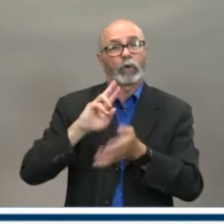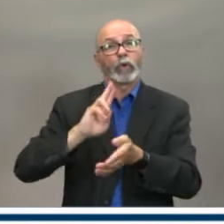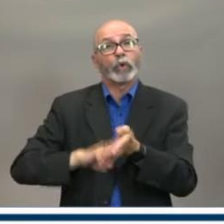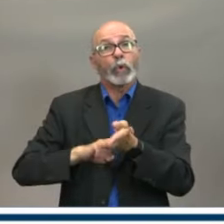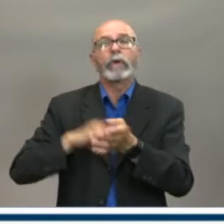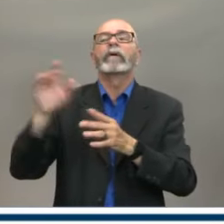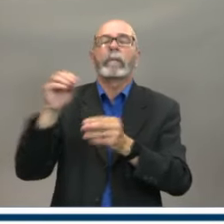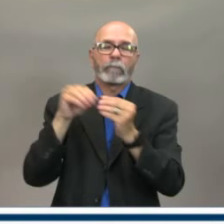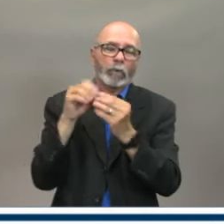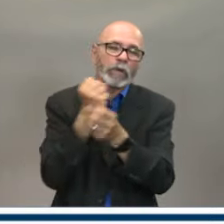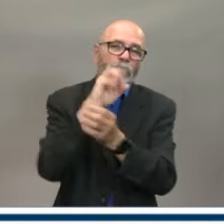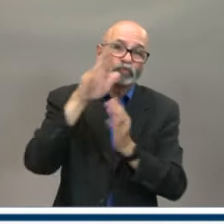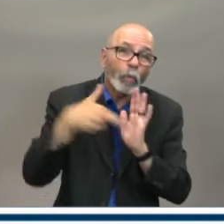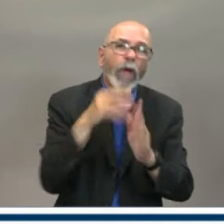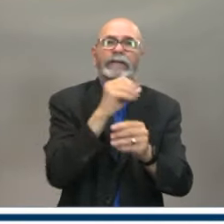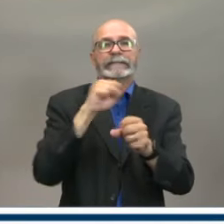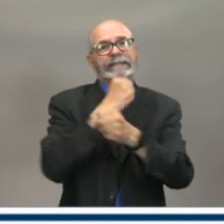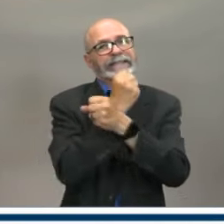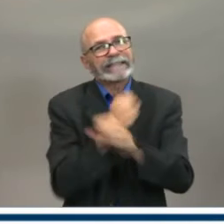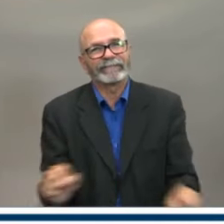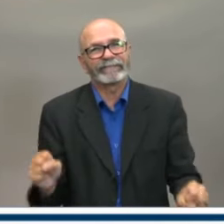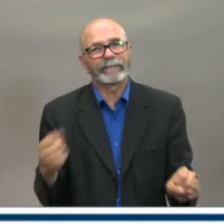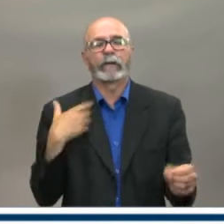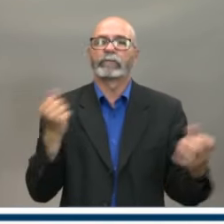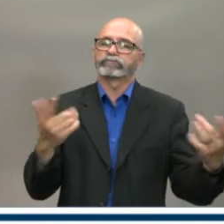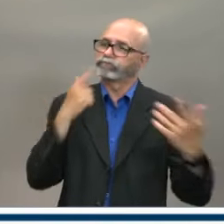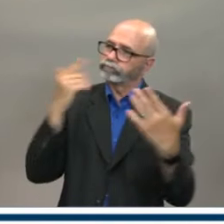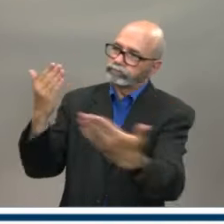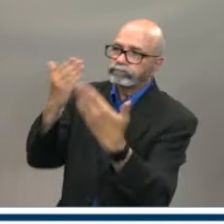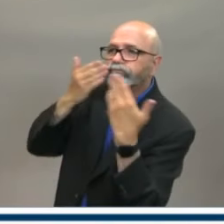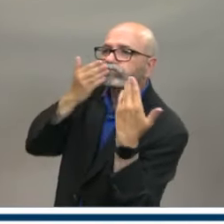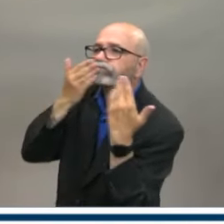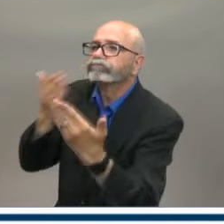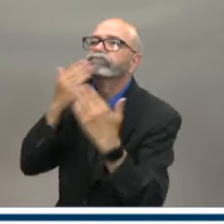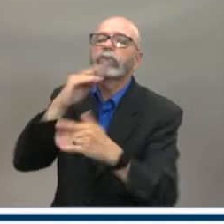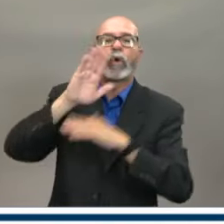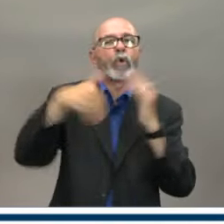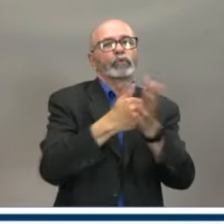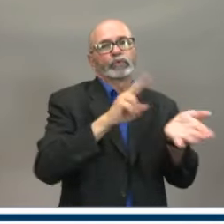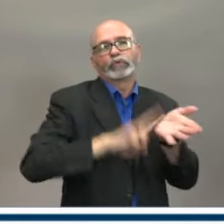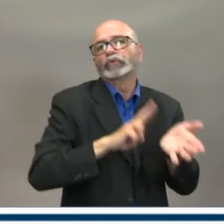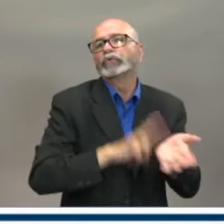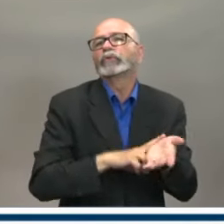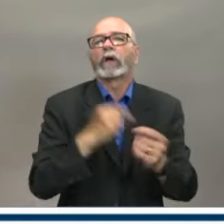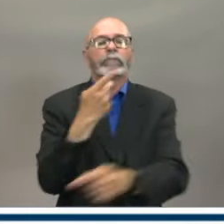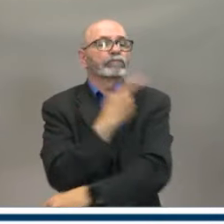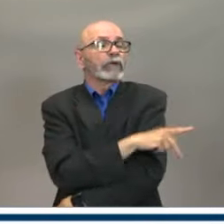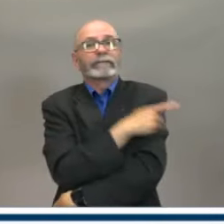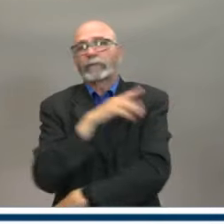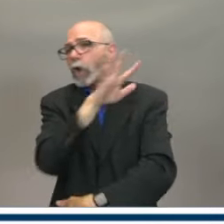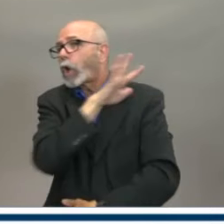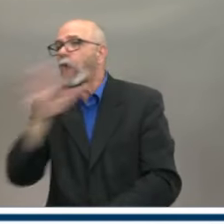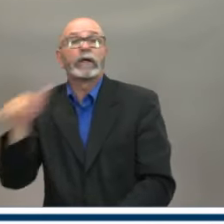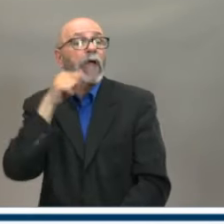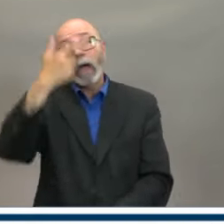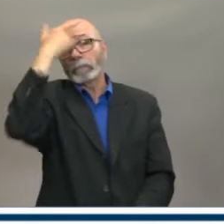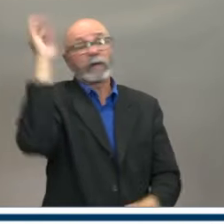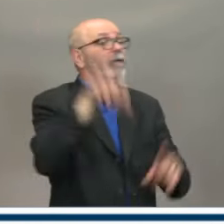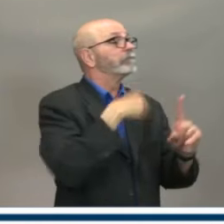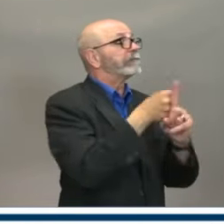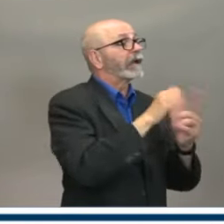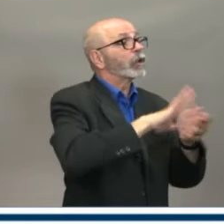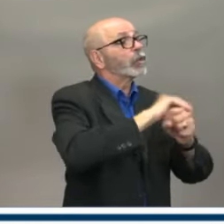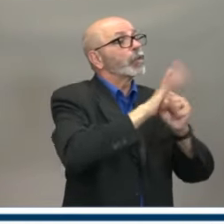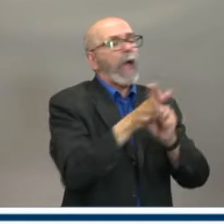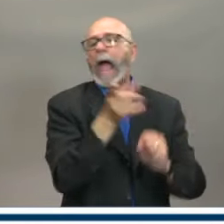I want to express my appreciation to all of the nurses across our province, not only for what you're doing through COVID, but what you've been doing for